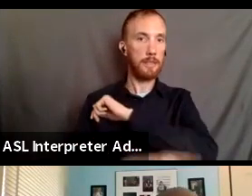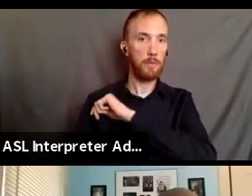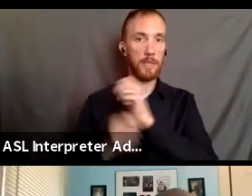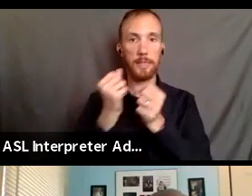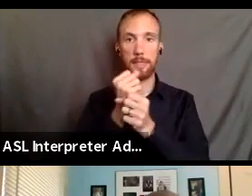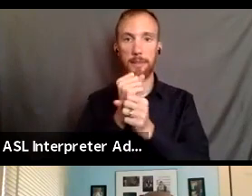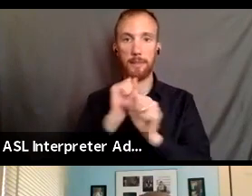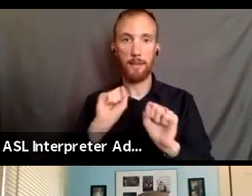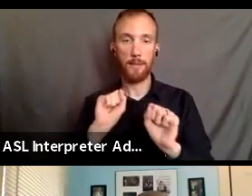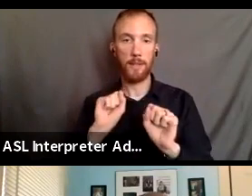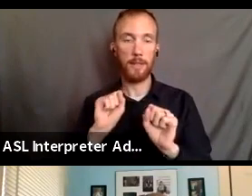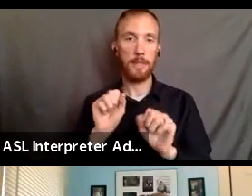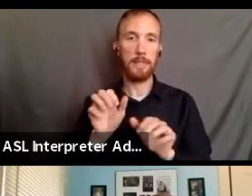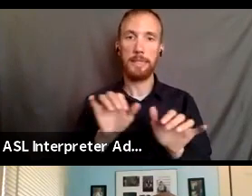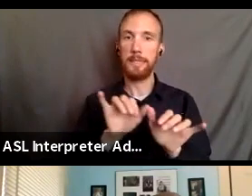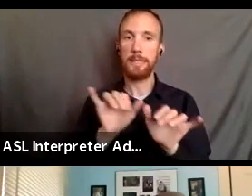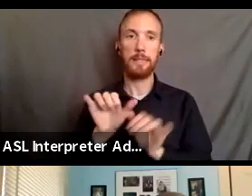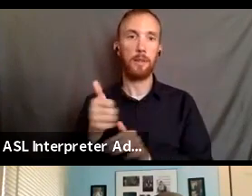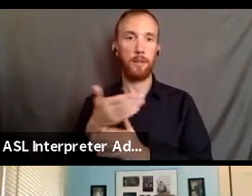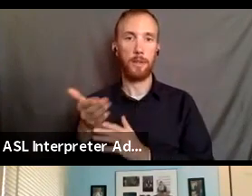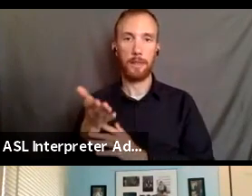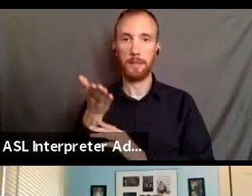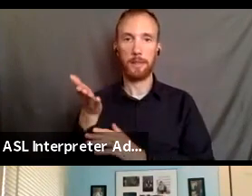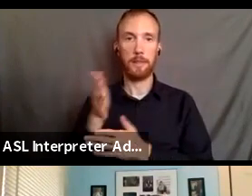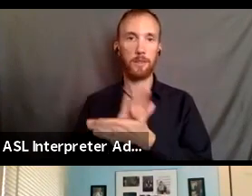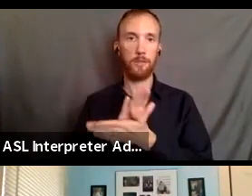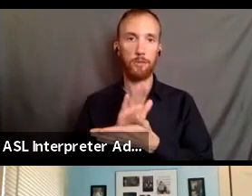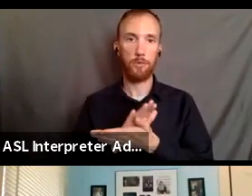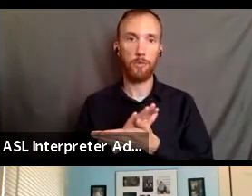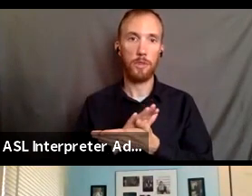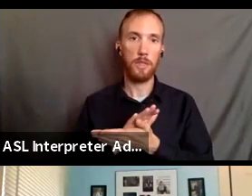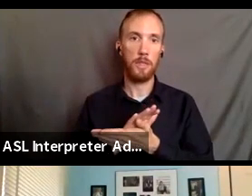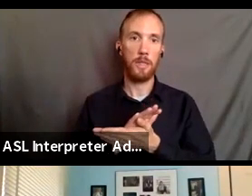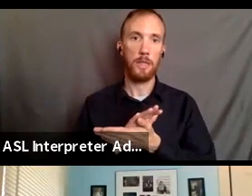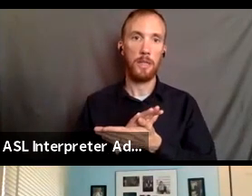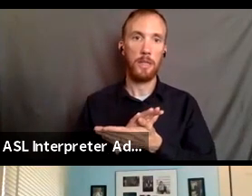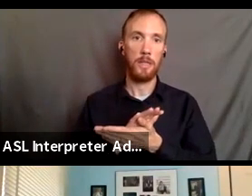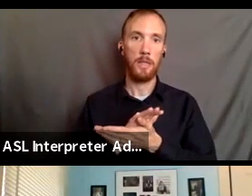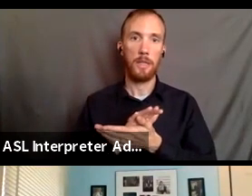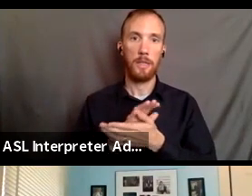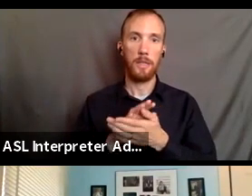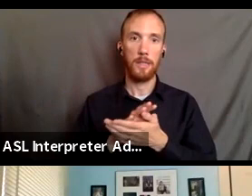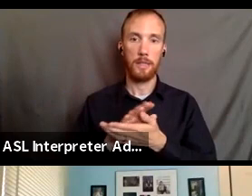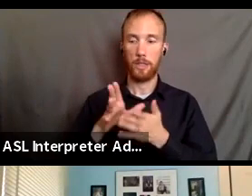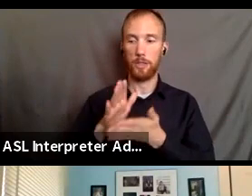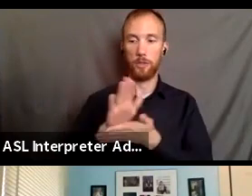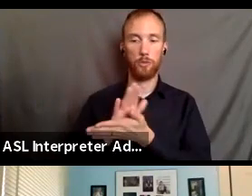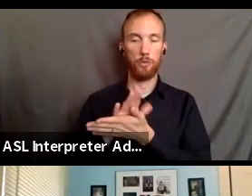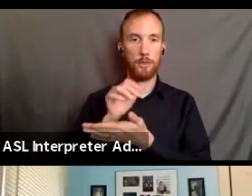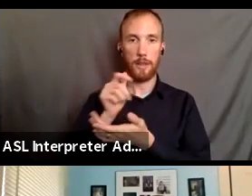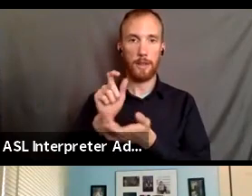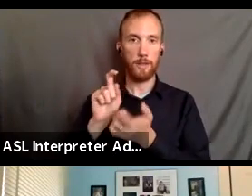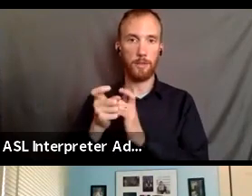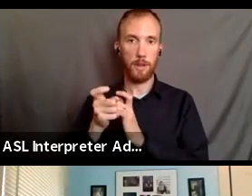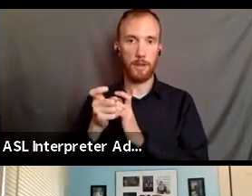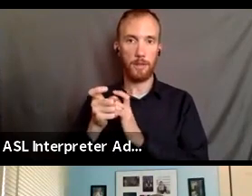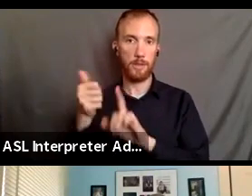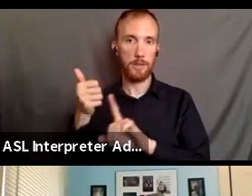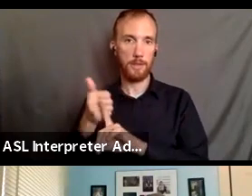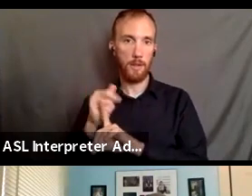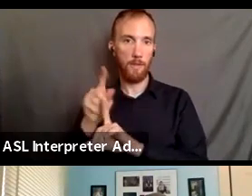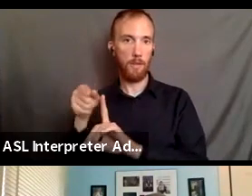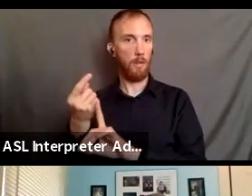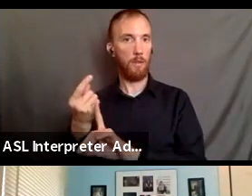everything else in schools student outcomes don't change until adult behaviors change so if we remove